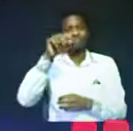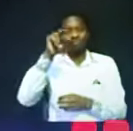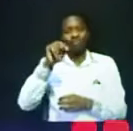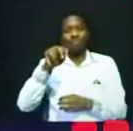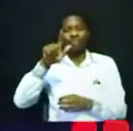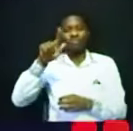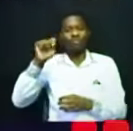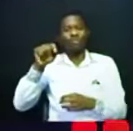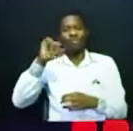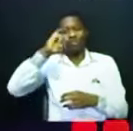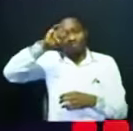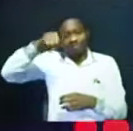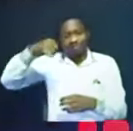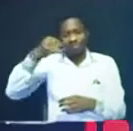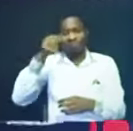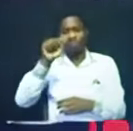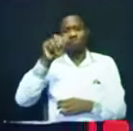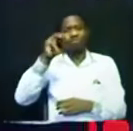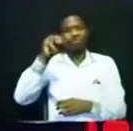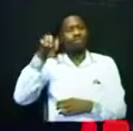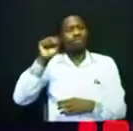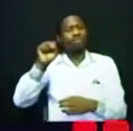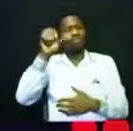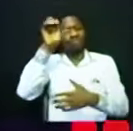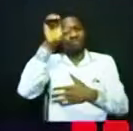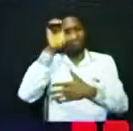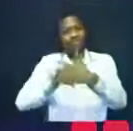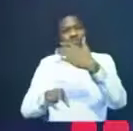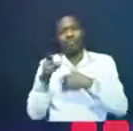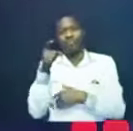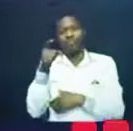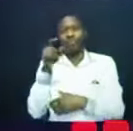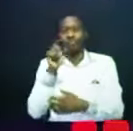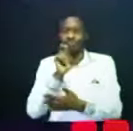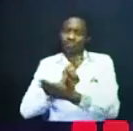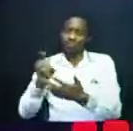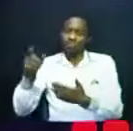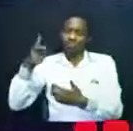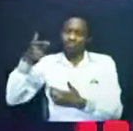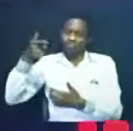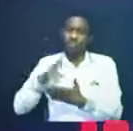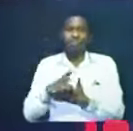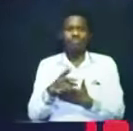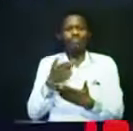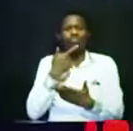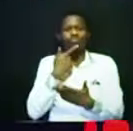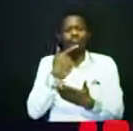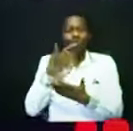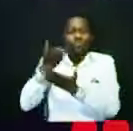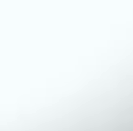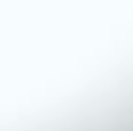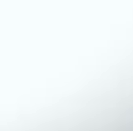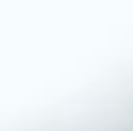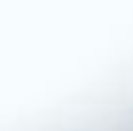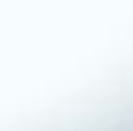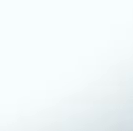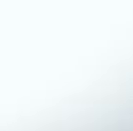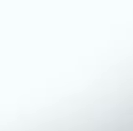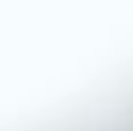James 1:21. Senia Yakobo huma no ekan ya. So get rid of all the filth and evil in your